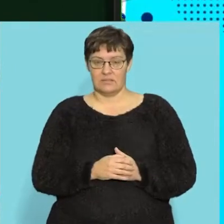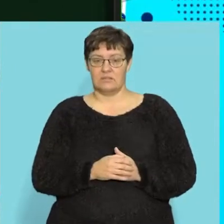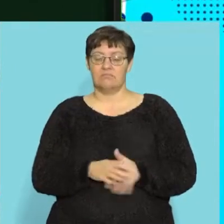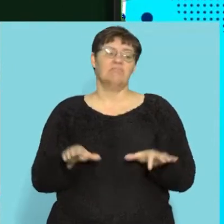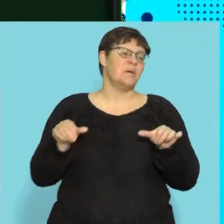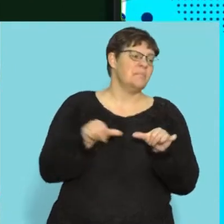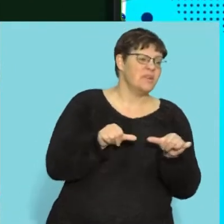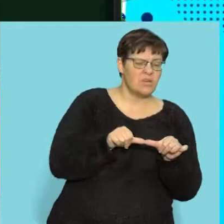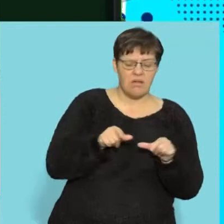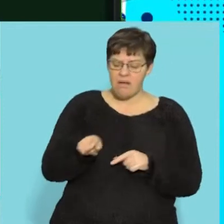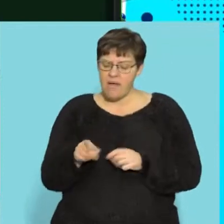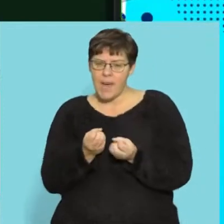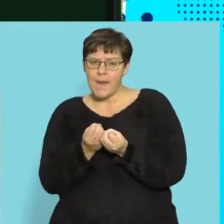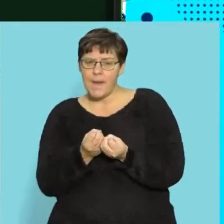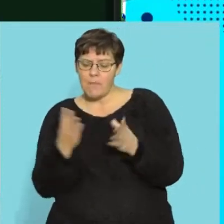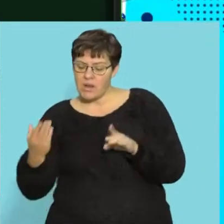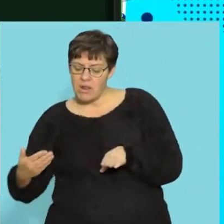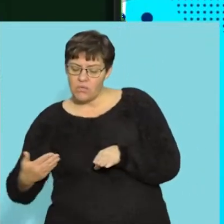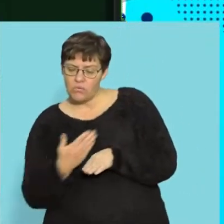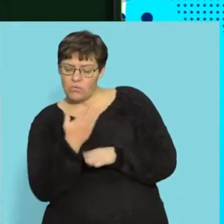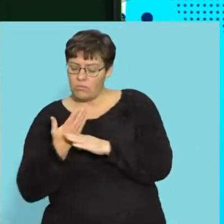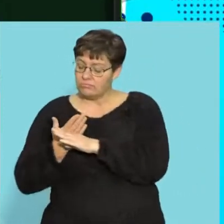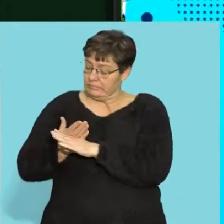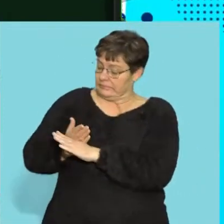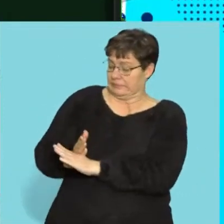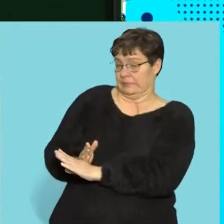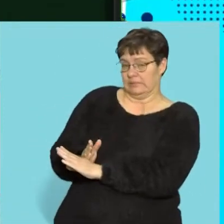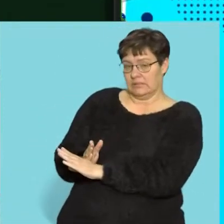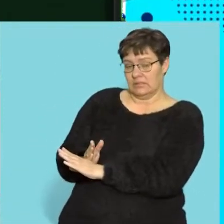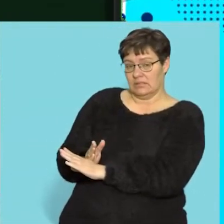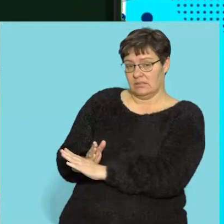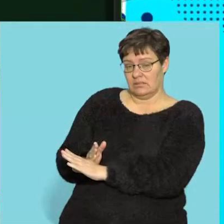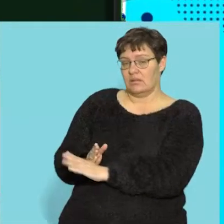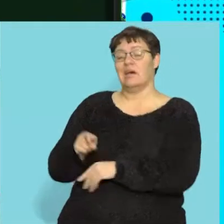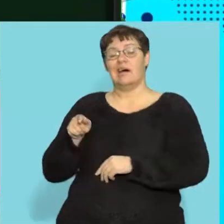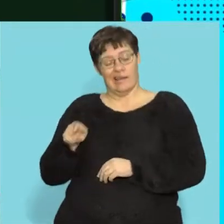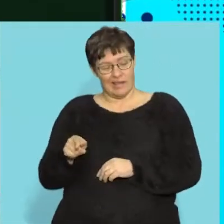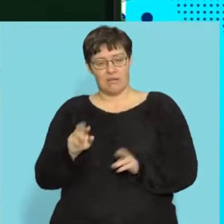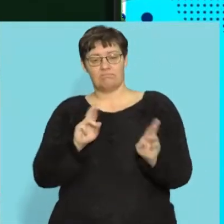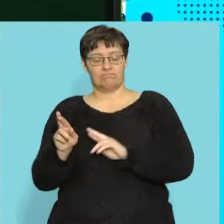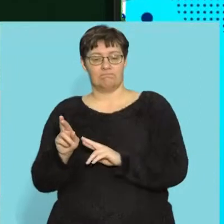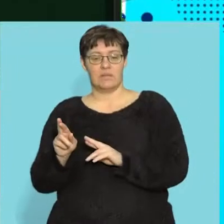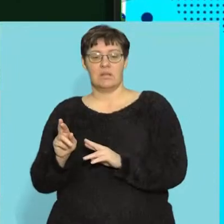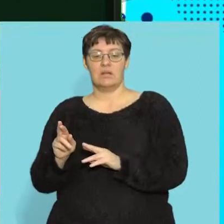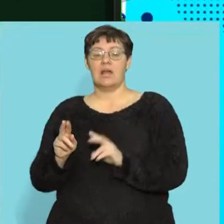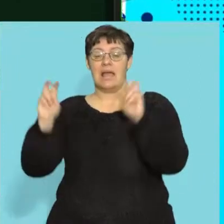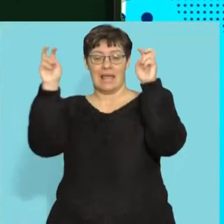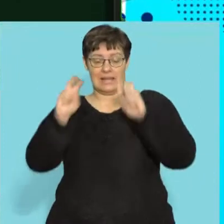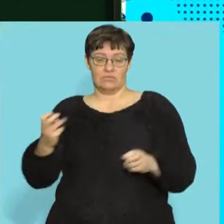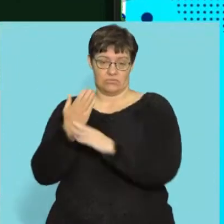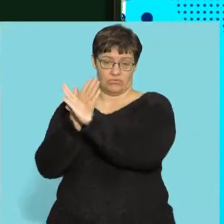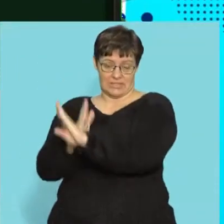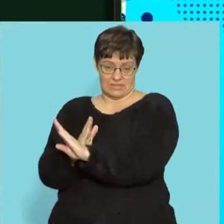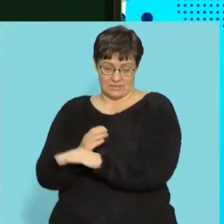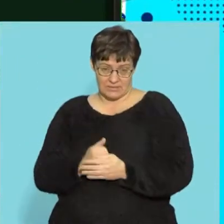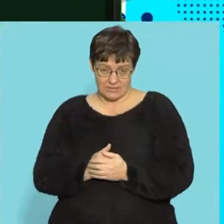an indication or the measure of how much that flow is opposed is what we would refer to